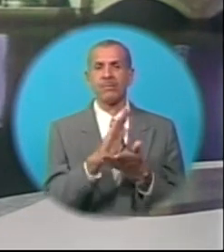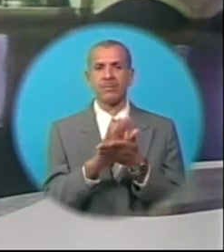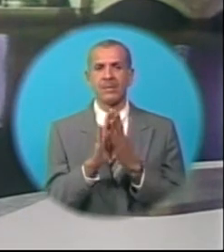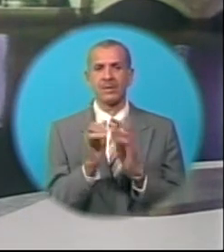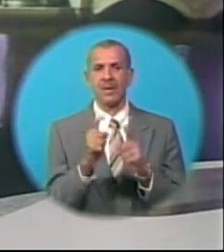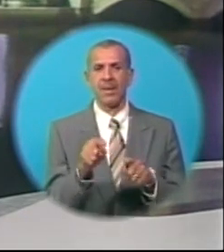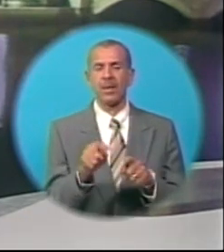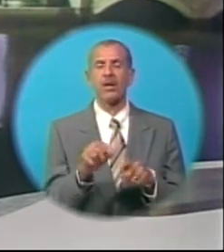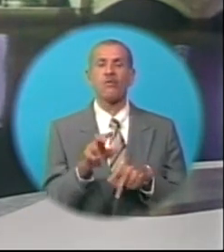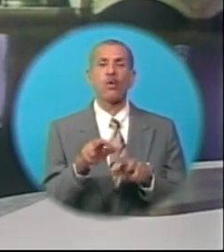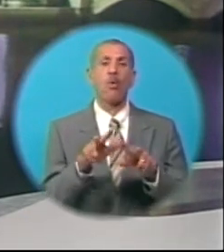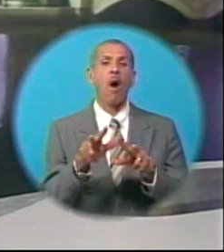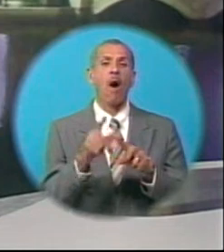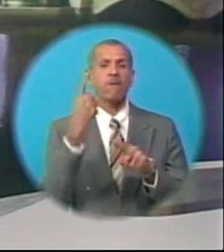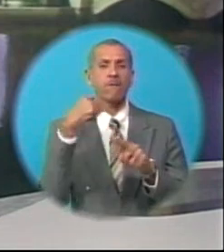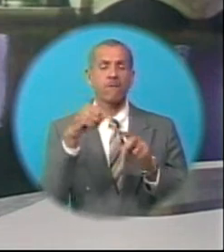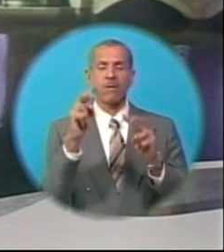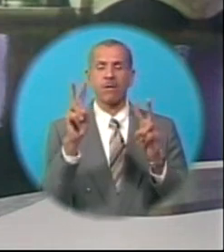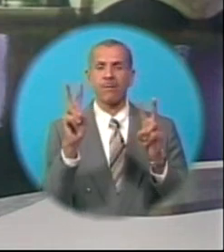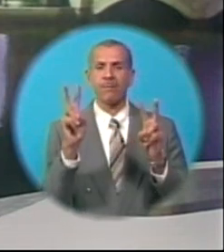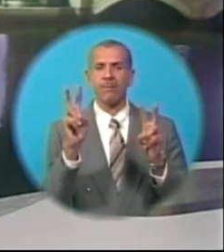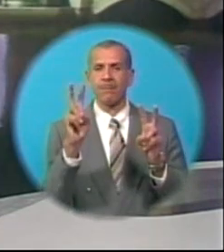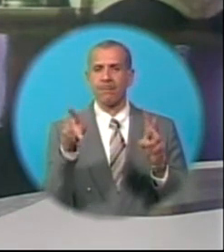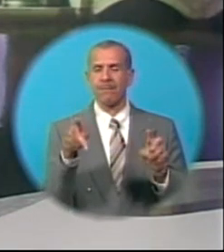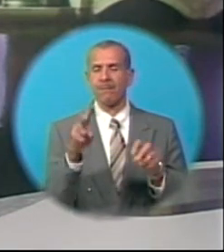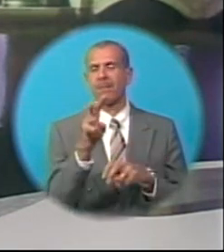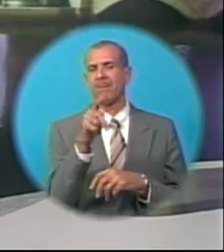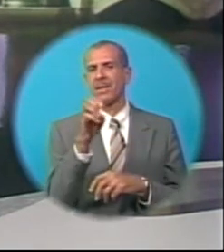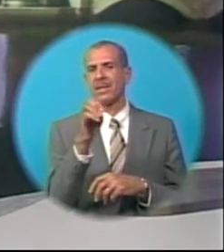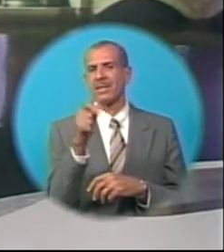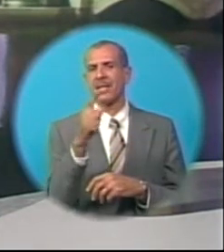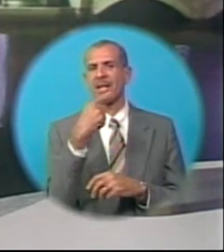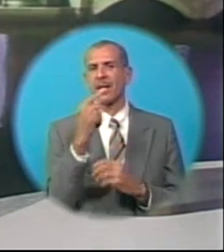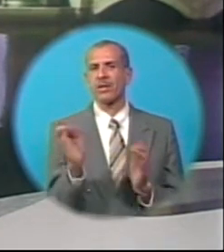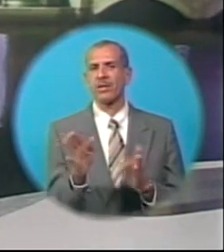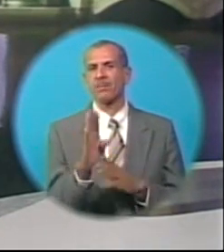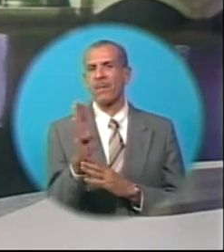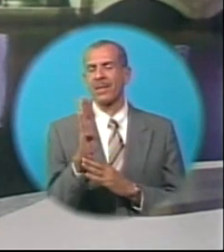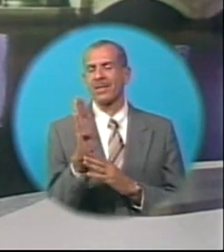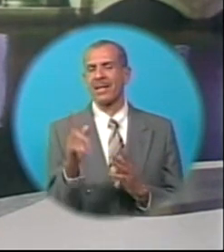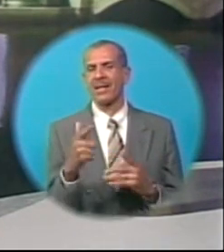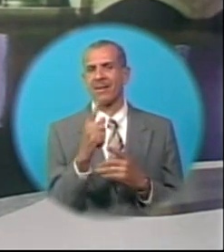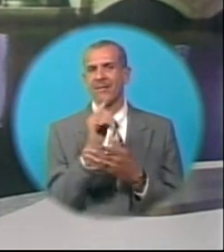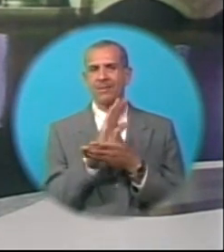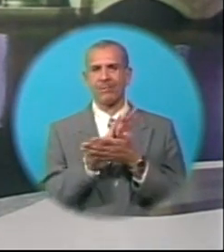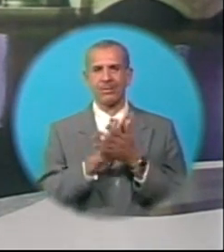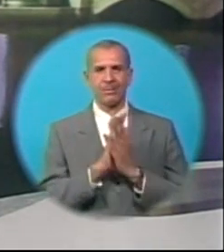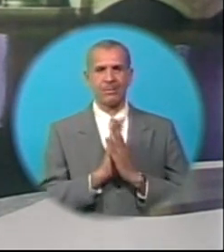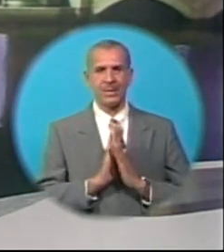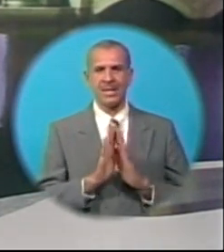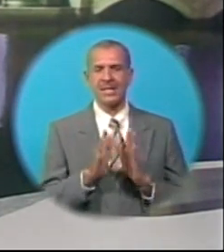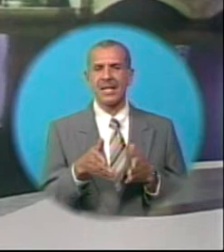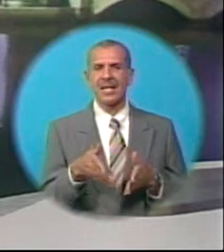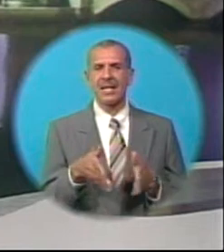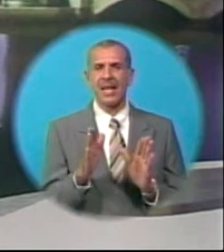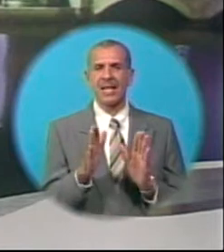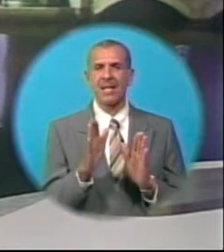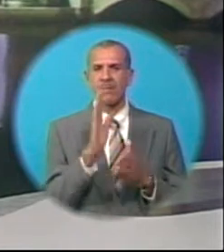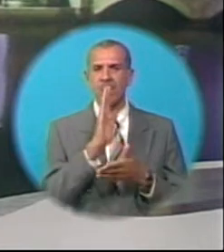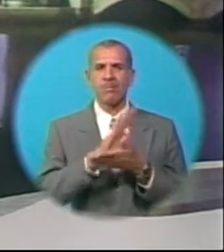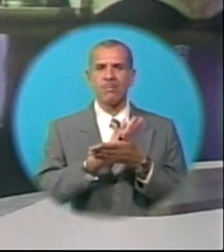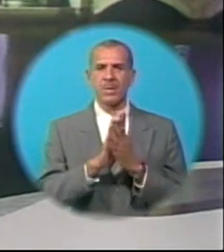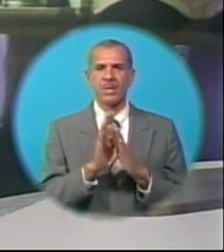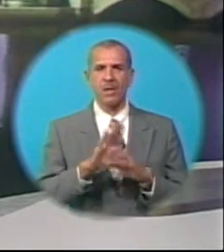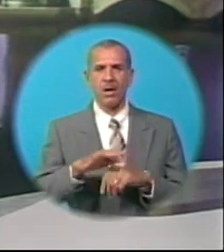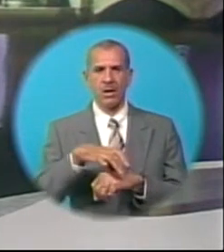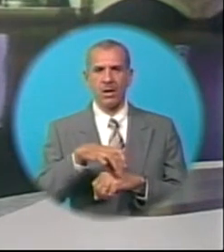on September 17th, which aims at encouraging Barbadians to live in harmony. This year, the hymn Let There Be Peace on Earth will be played by